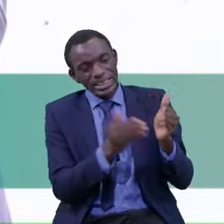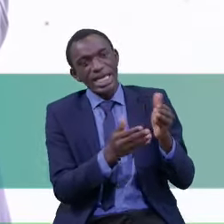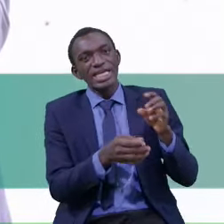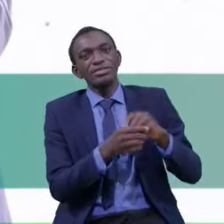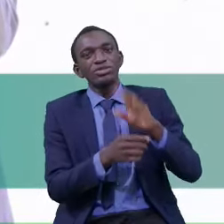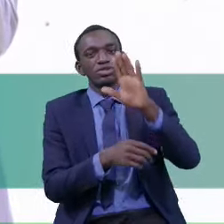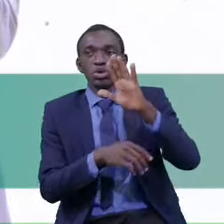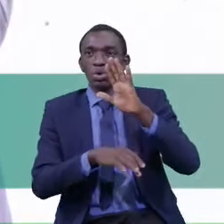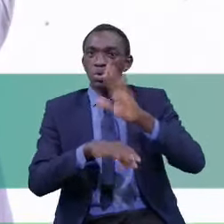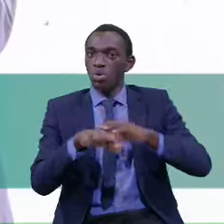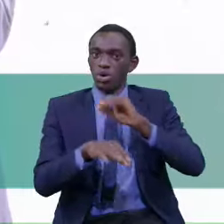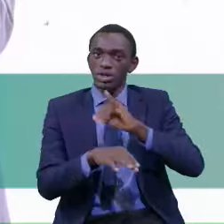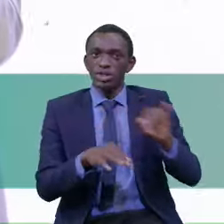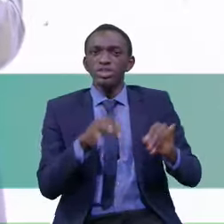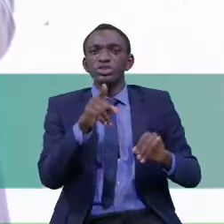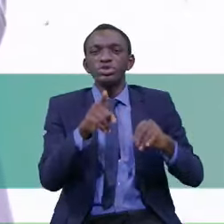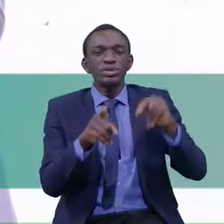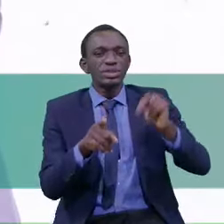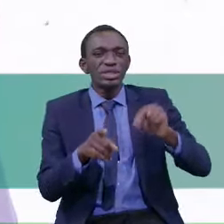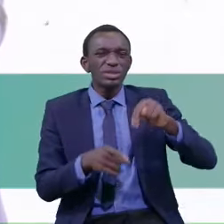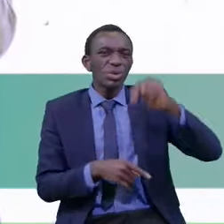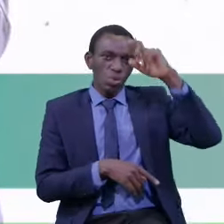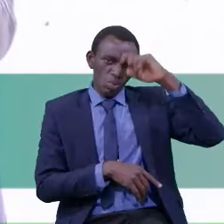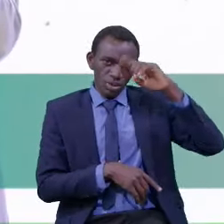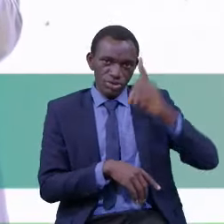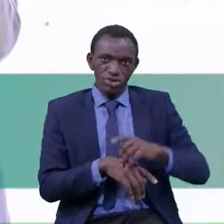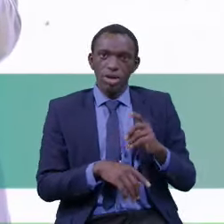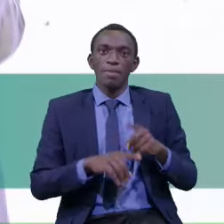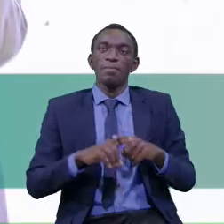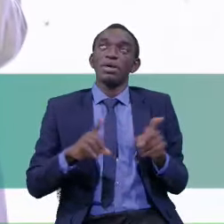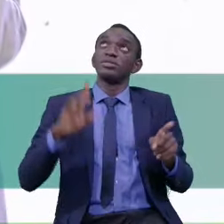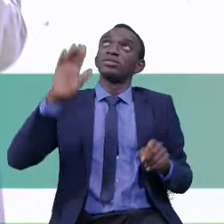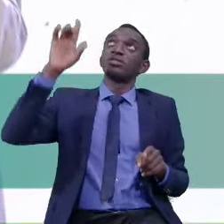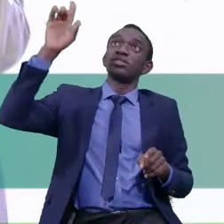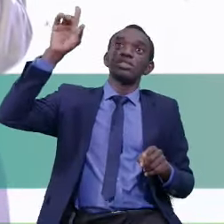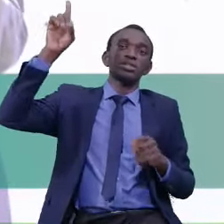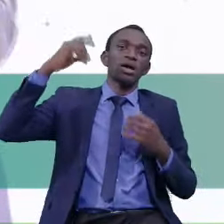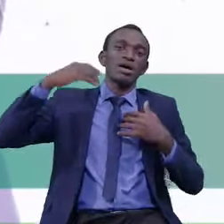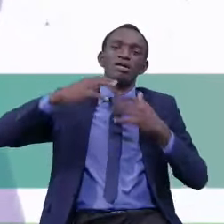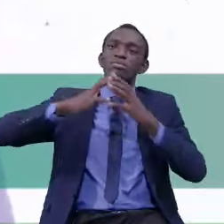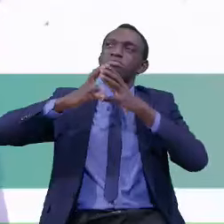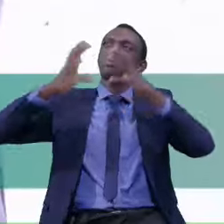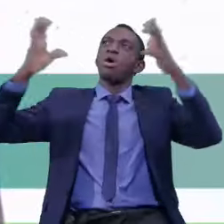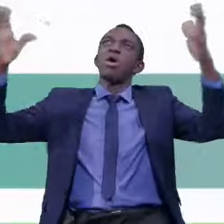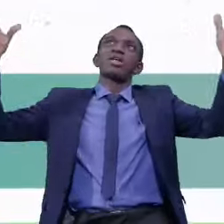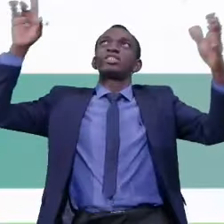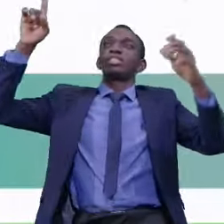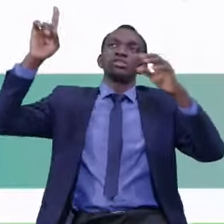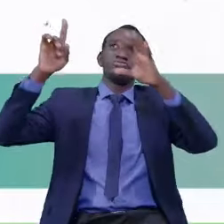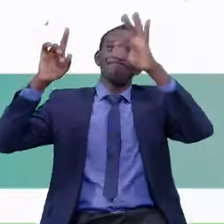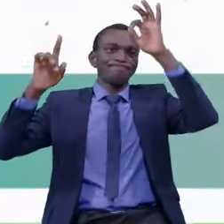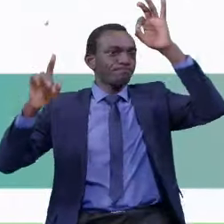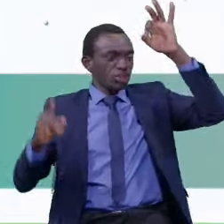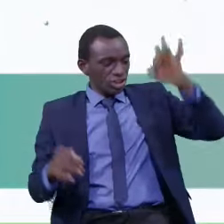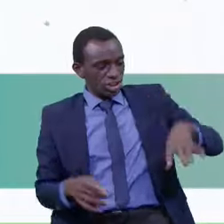need wisdom. Well, out of the ocean of wisdom, he gives you the word of wisdom. And then it